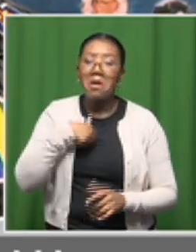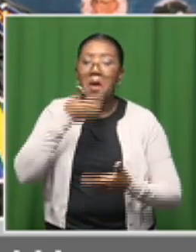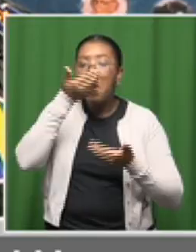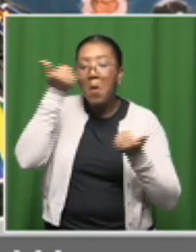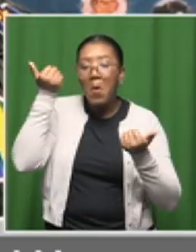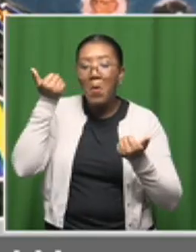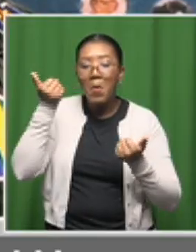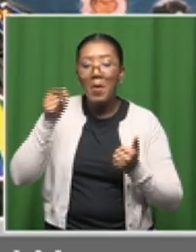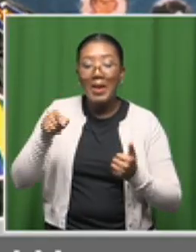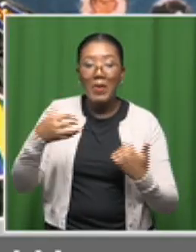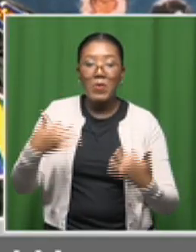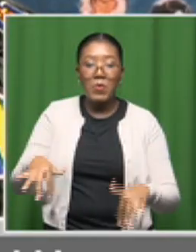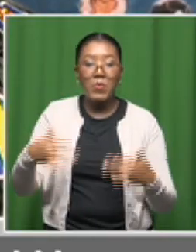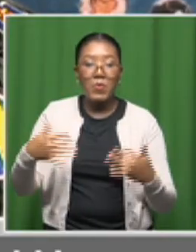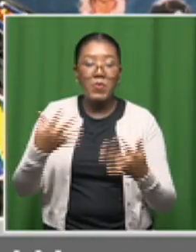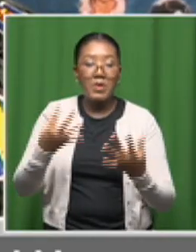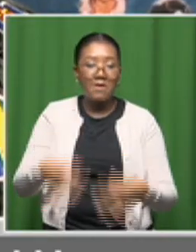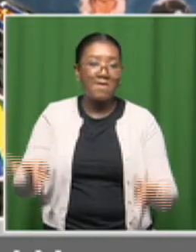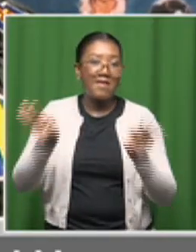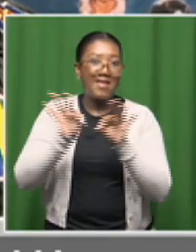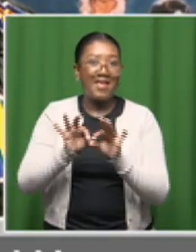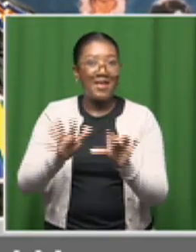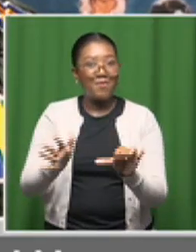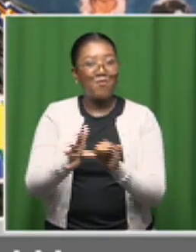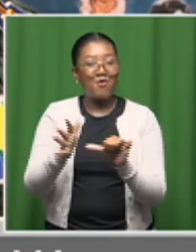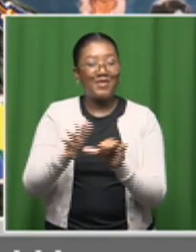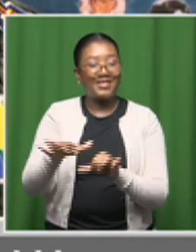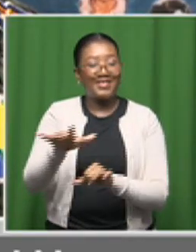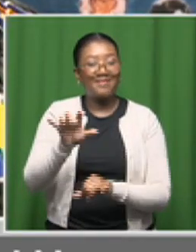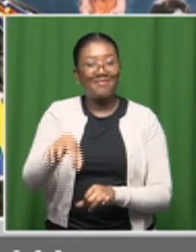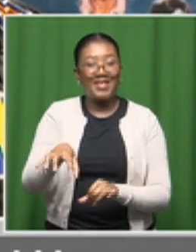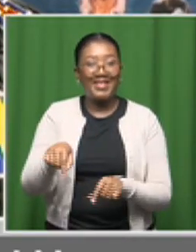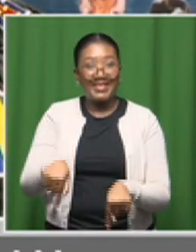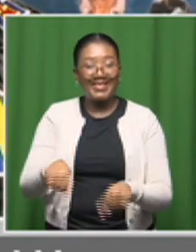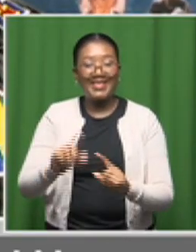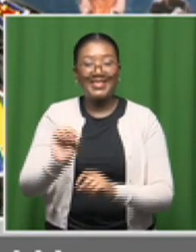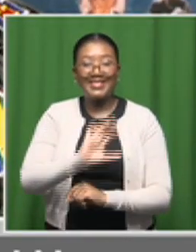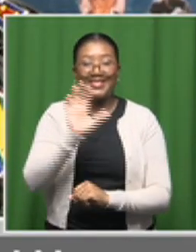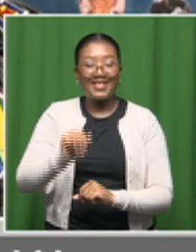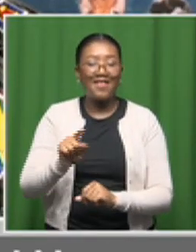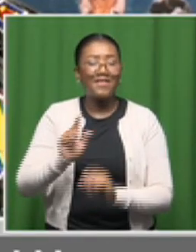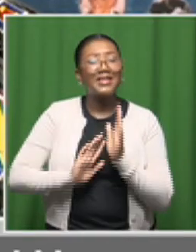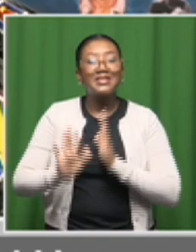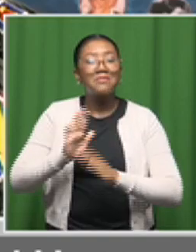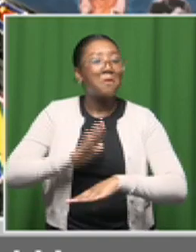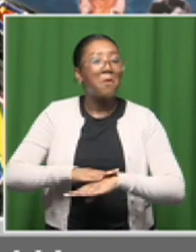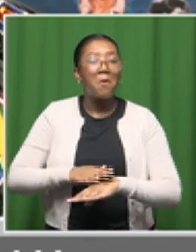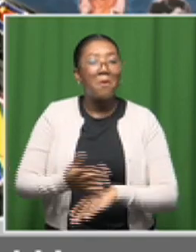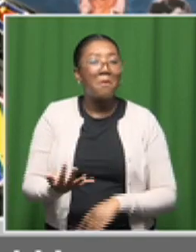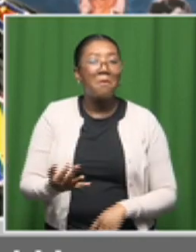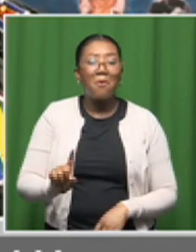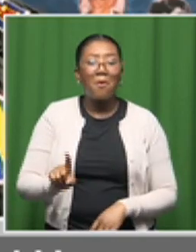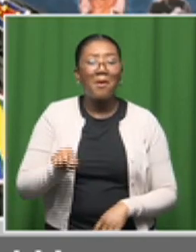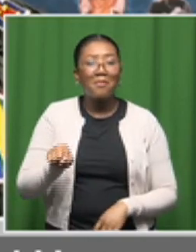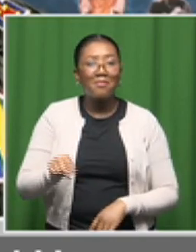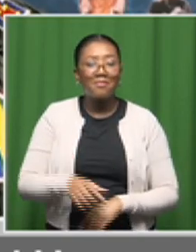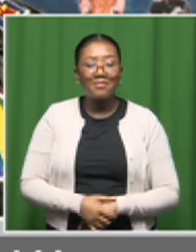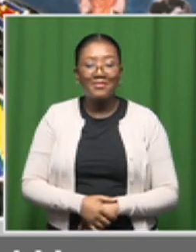great significance historically. So what more do you have for us?